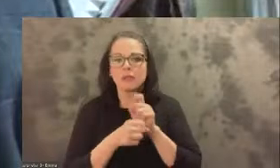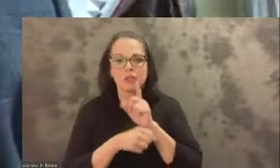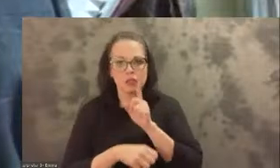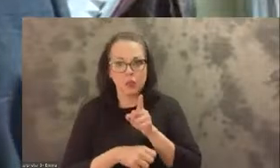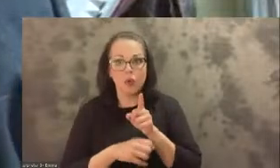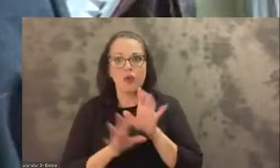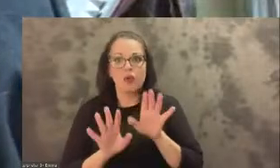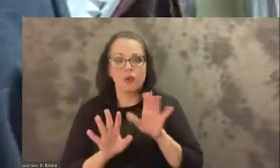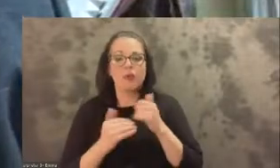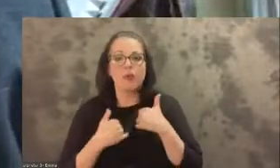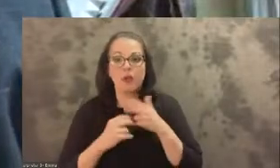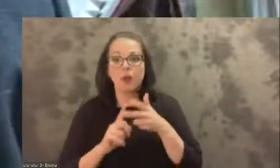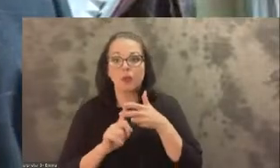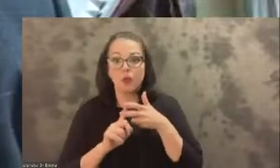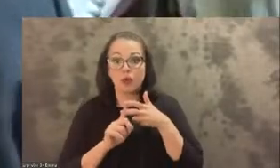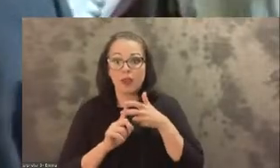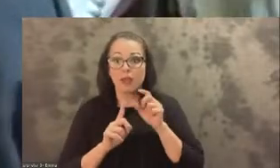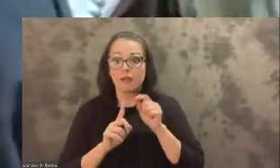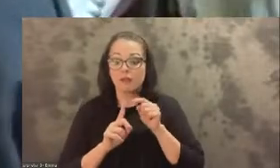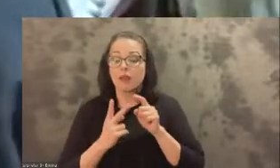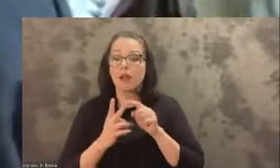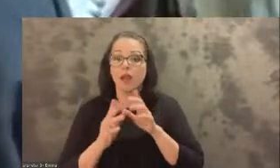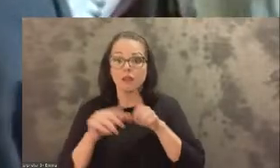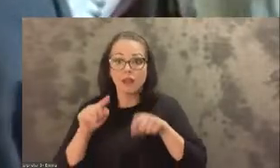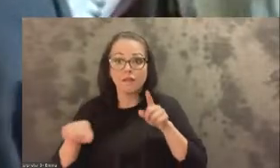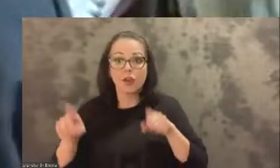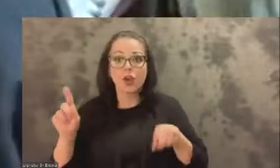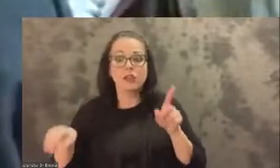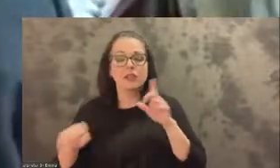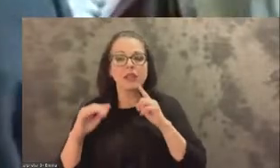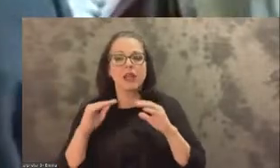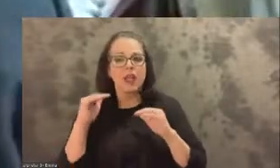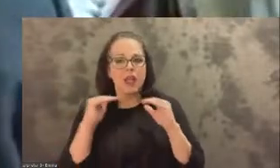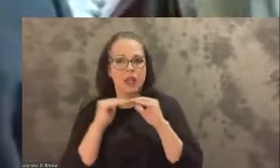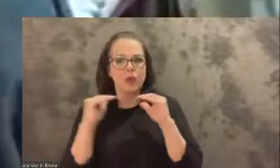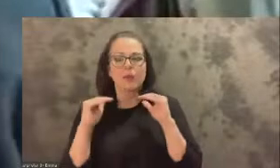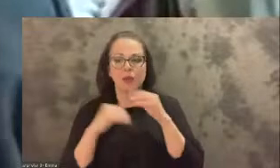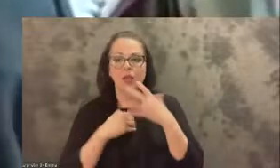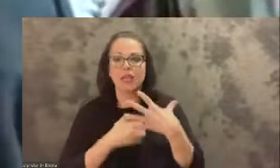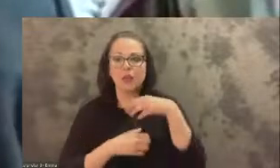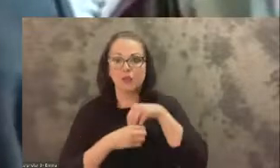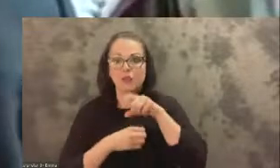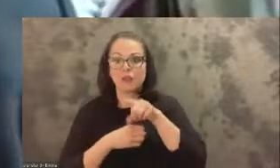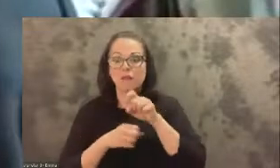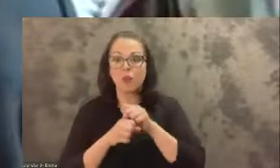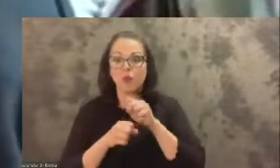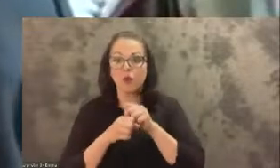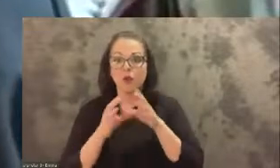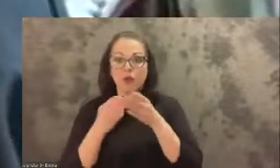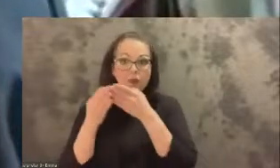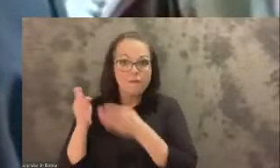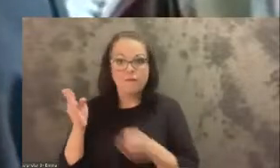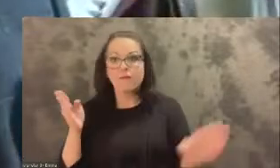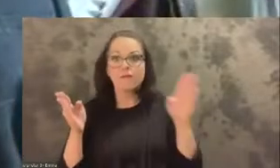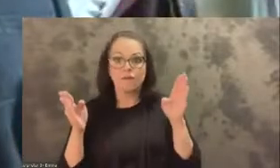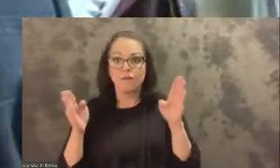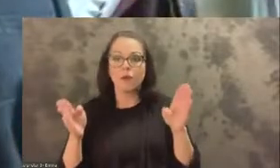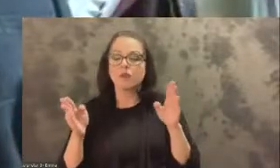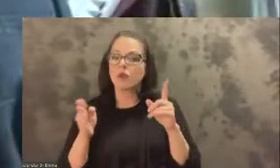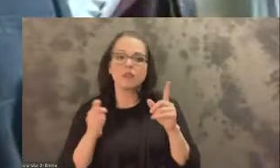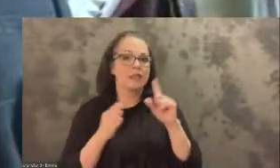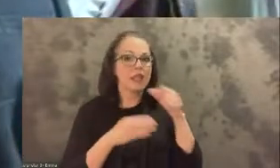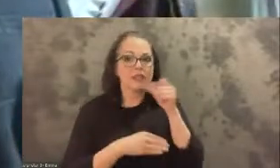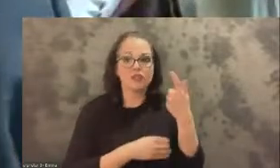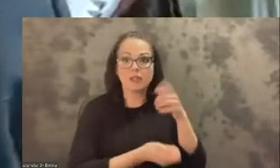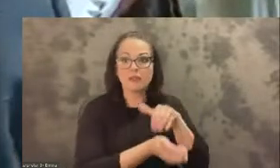that we are recruiting a diverse and equitable and inclusive workforce across the board, not just for physicians, but also